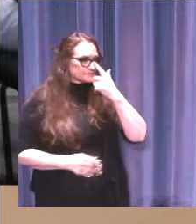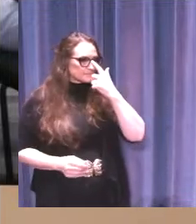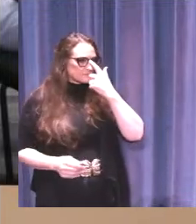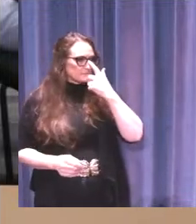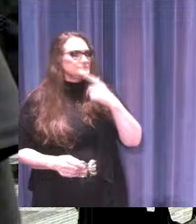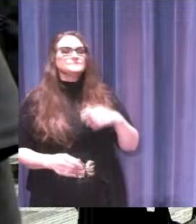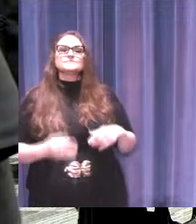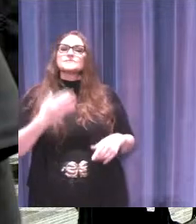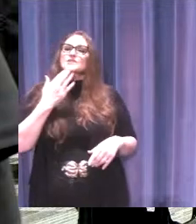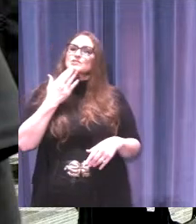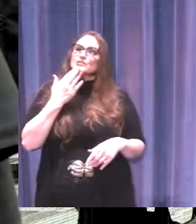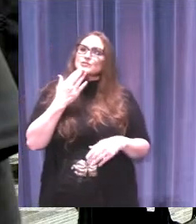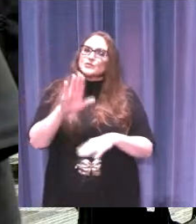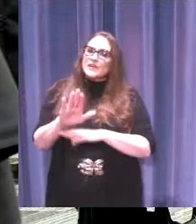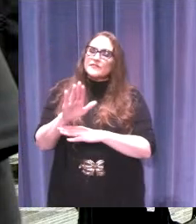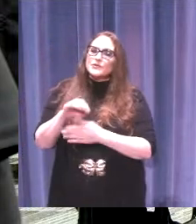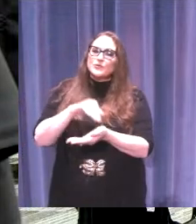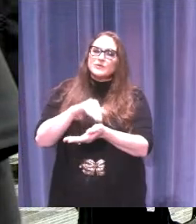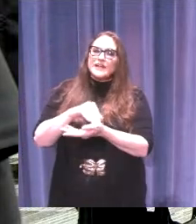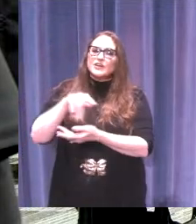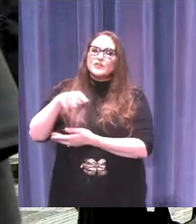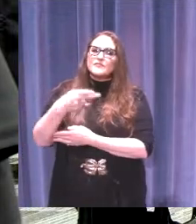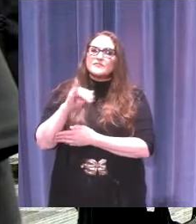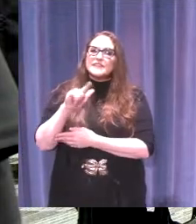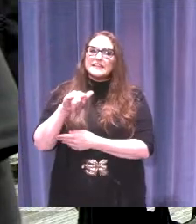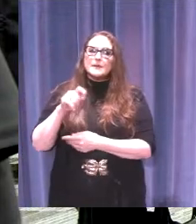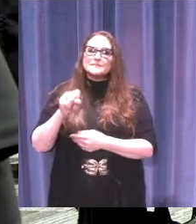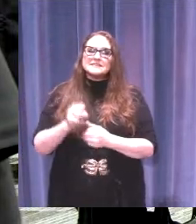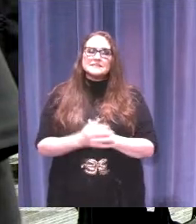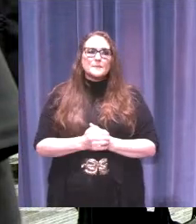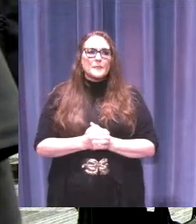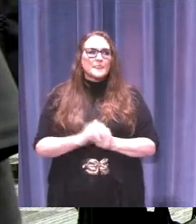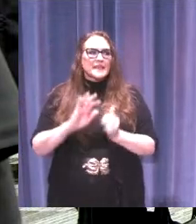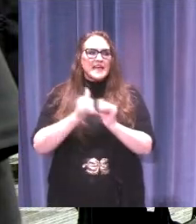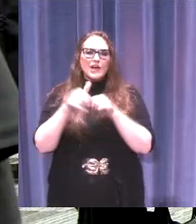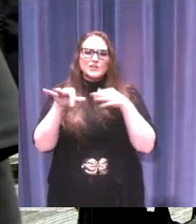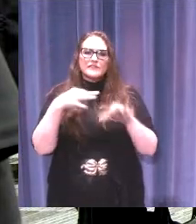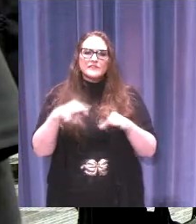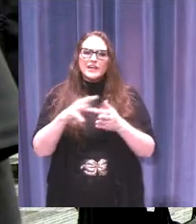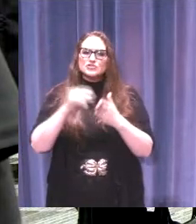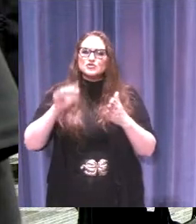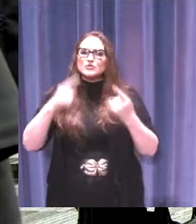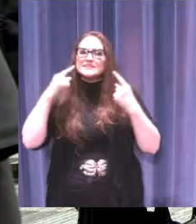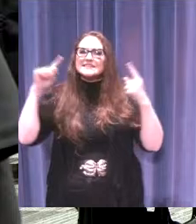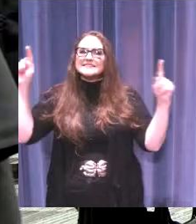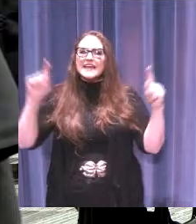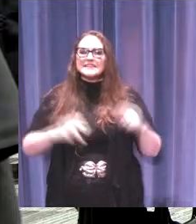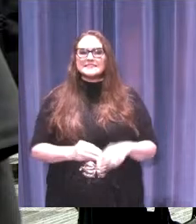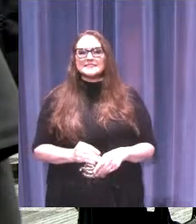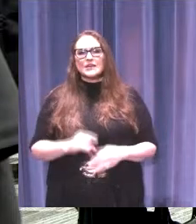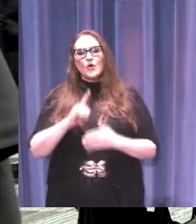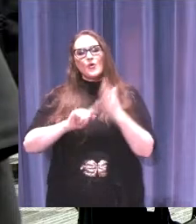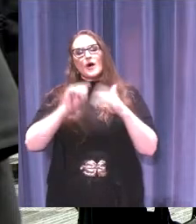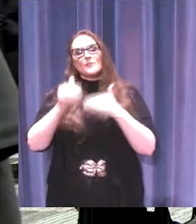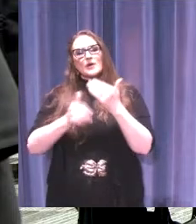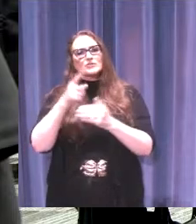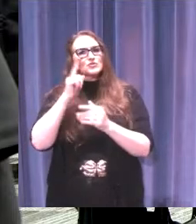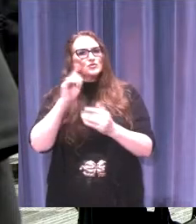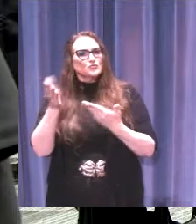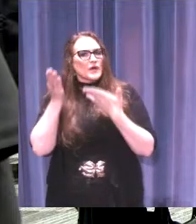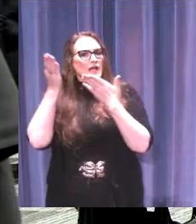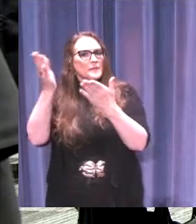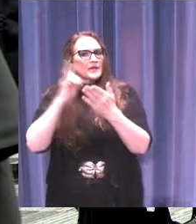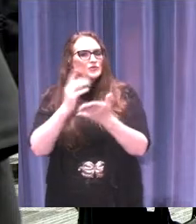Good afternoon, Dr. Phillips. How do you define student success, and what process would you recommend to